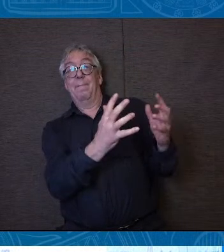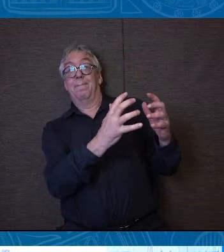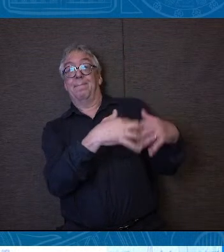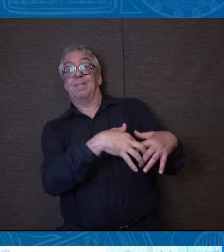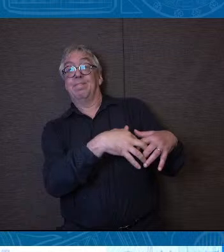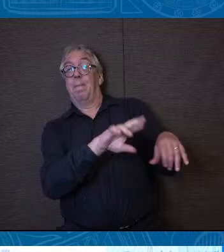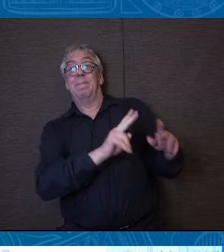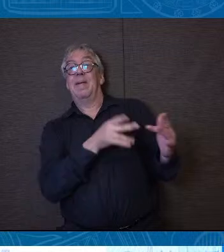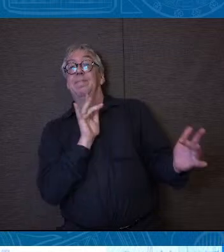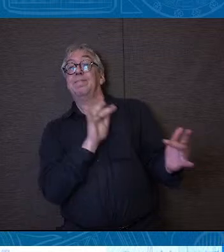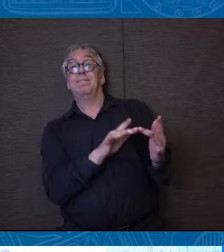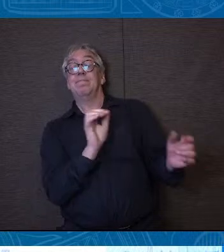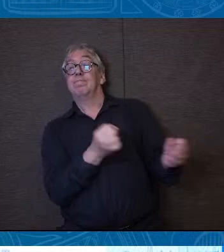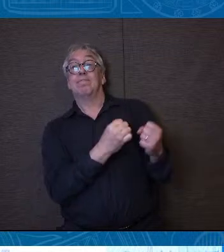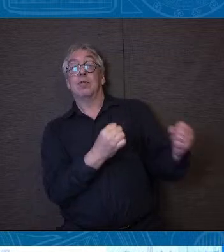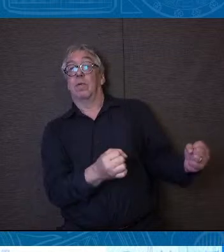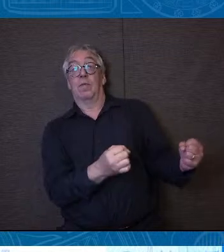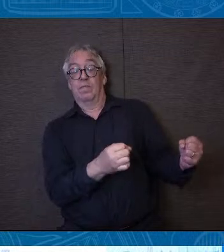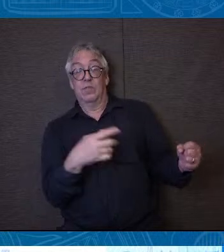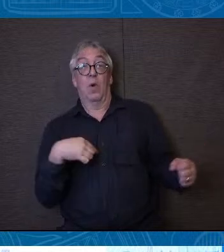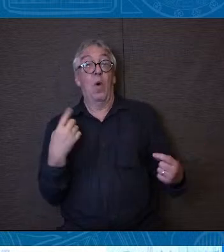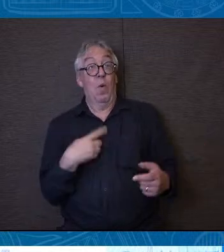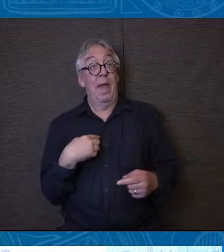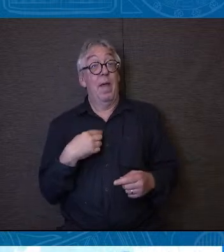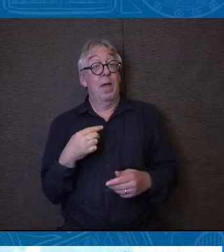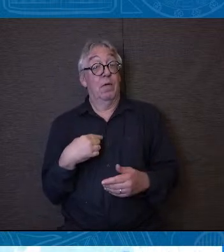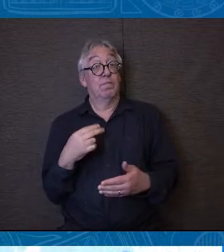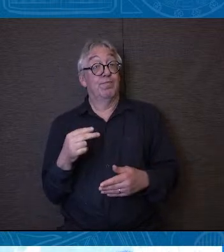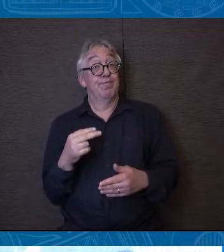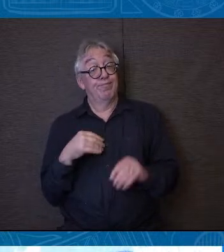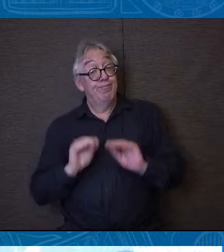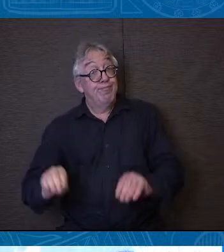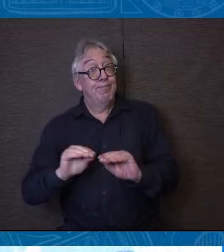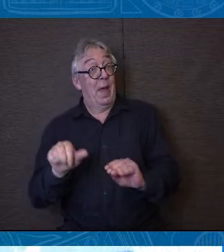there. We did it for Tonga, but we also did it for